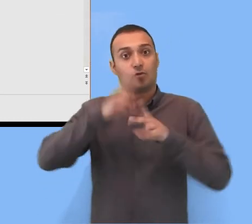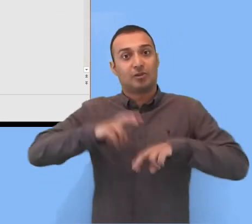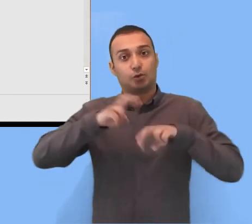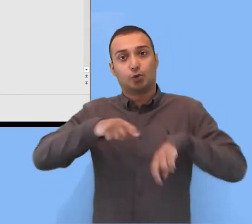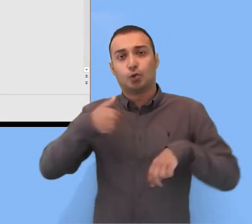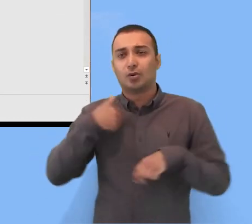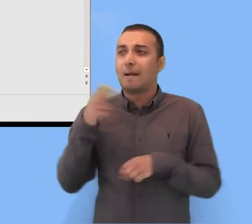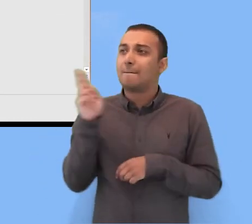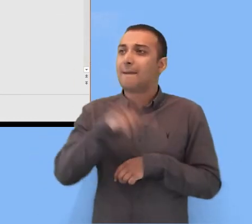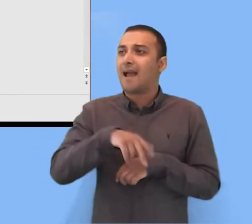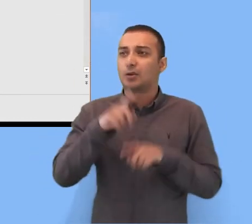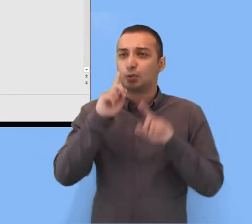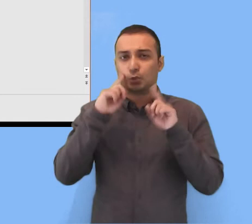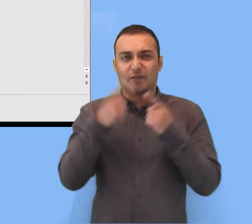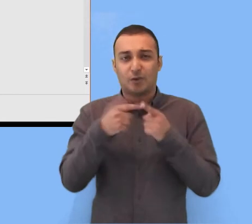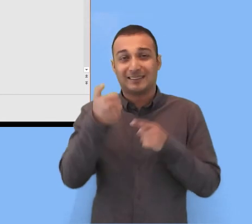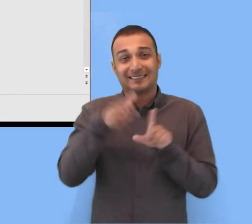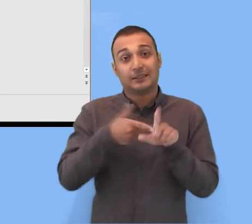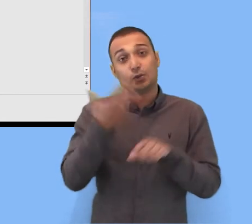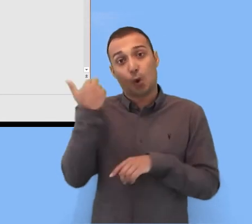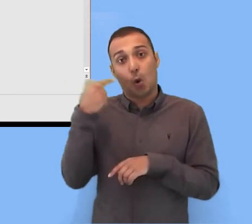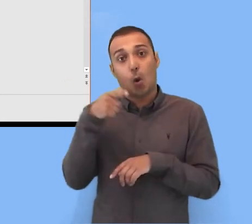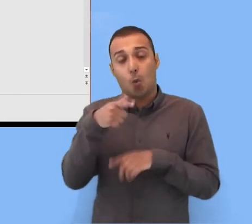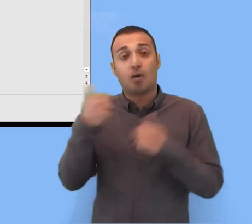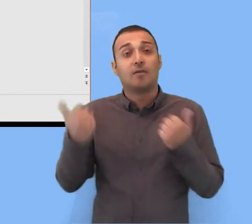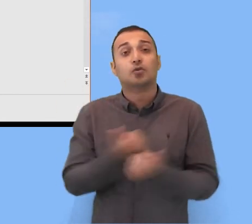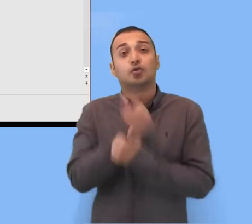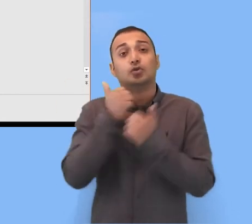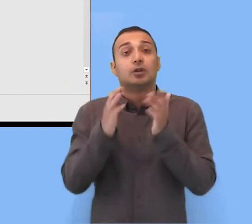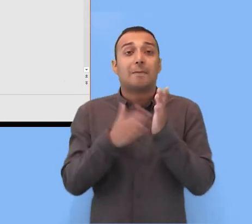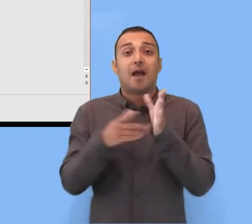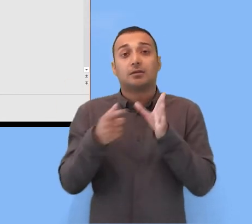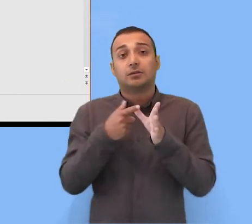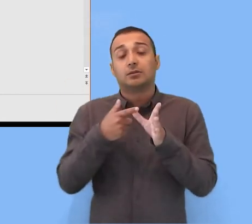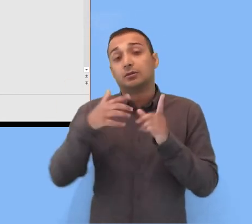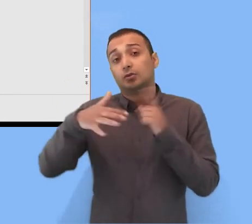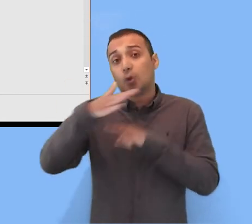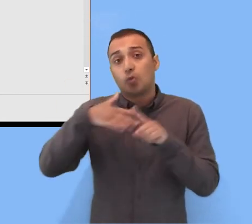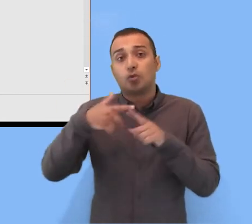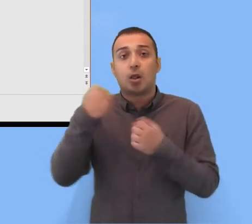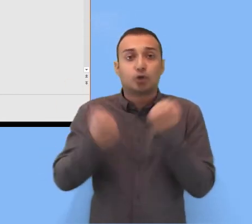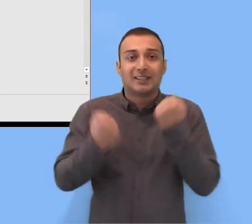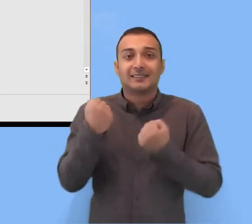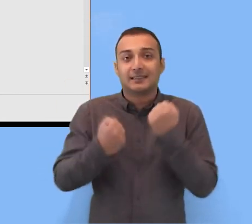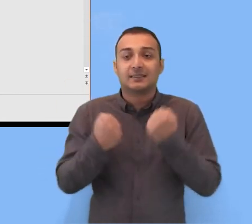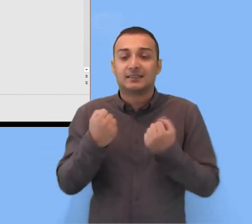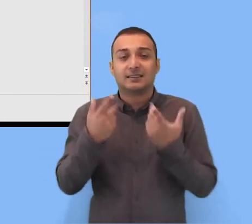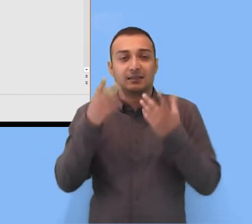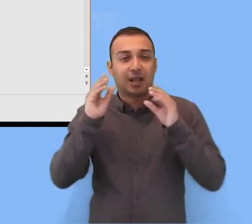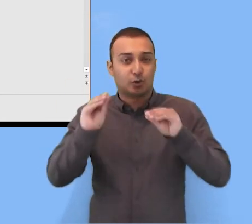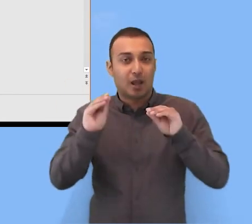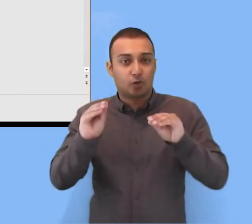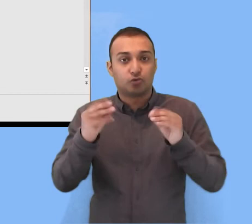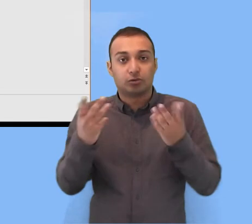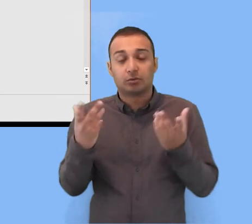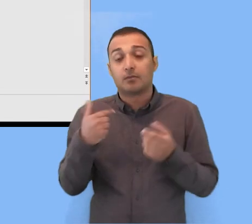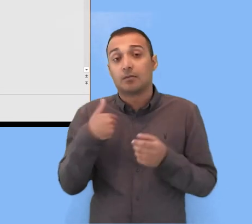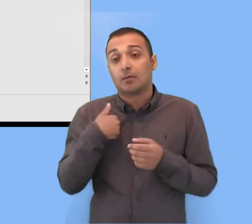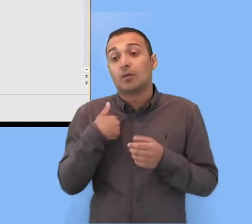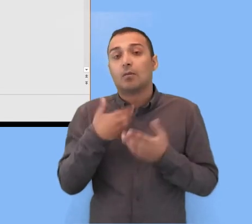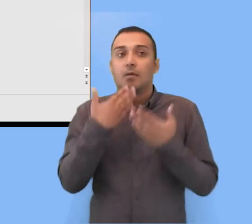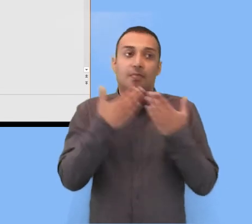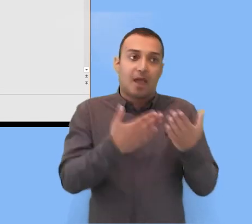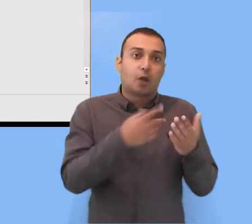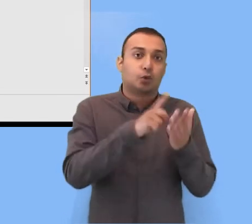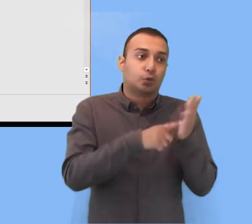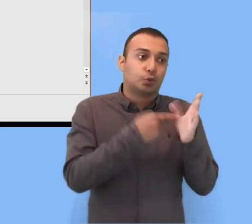about 6 years ago to do a master's on social justice and education. And I was, again, thank you to